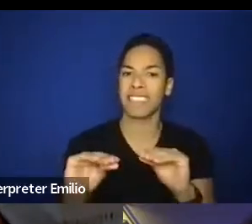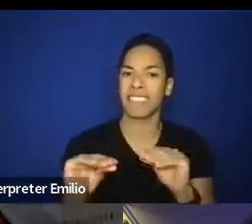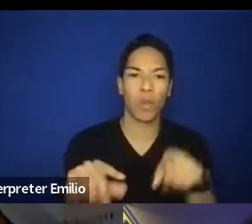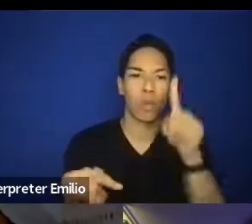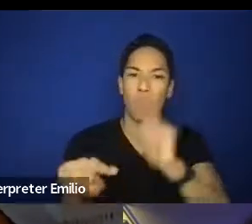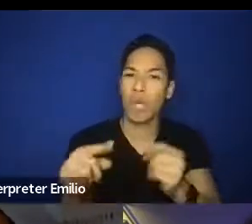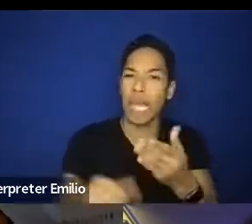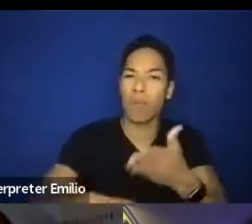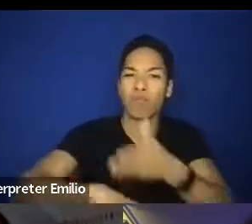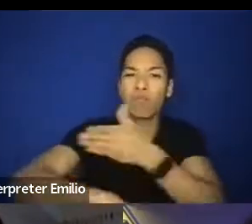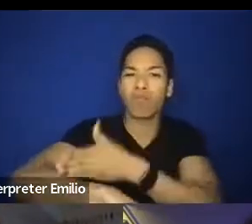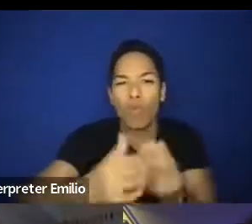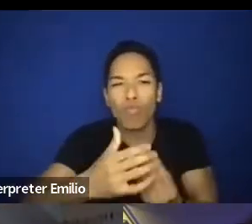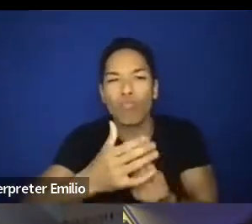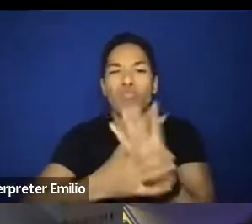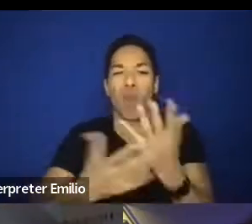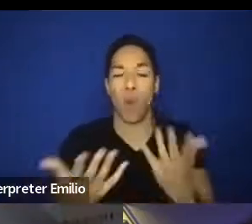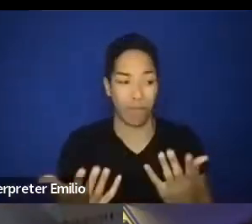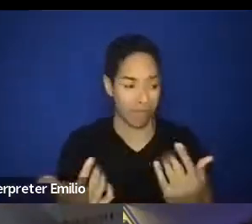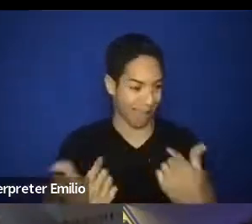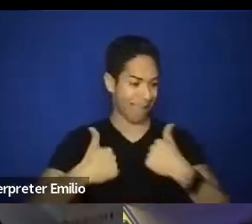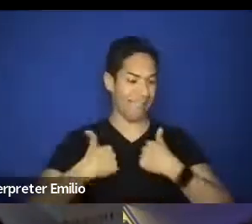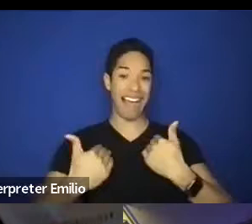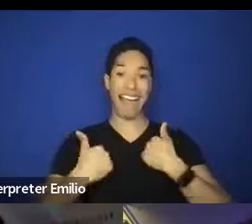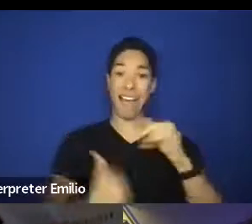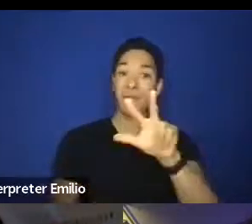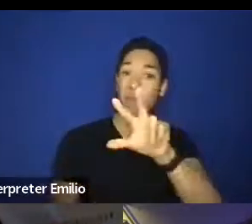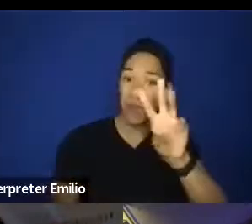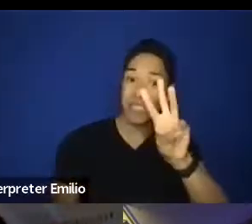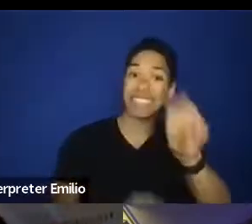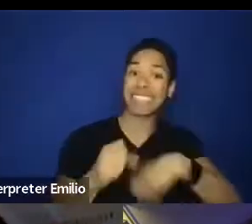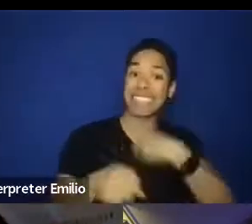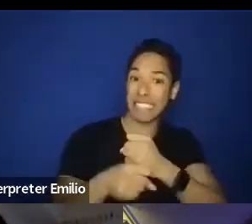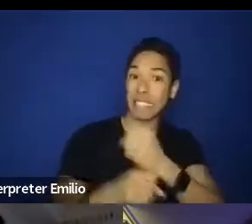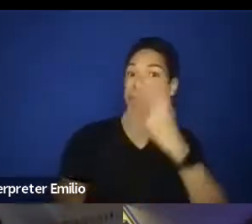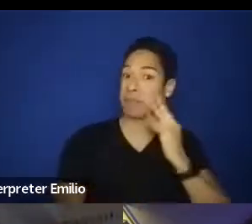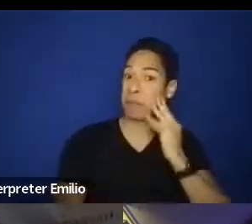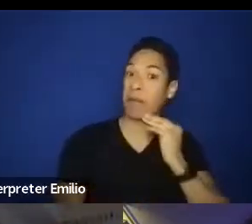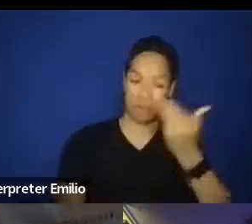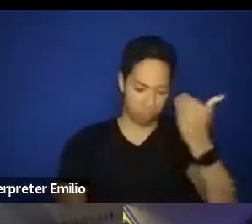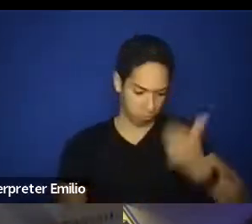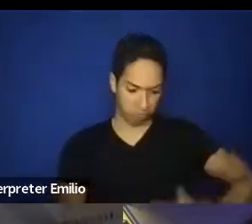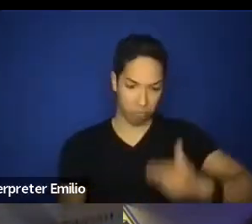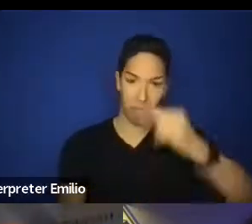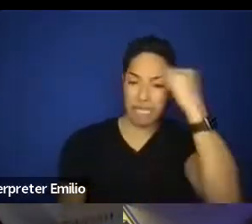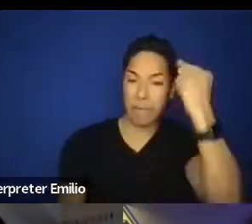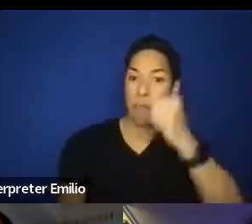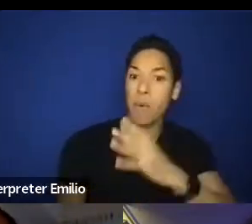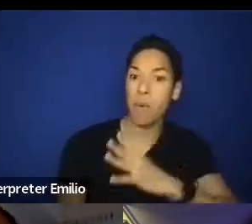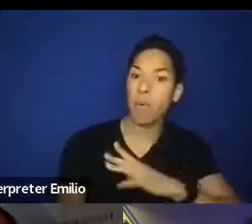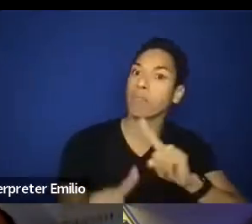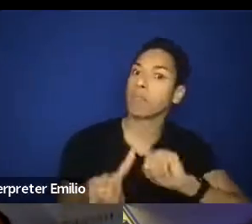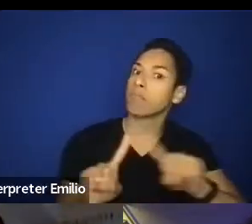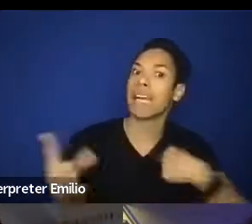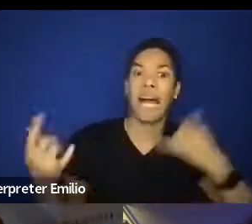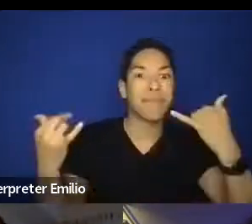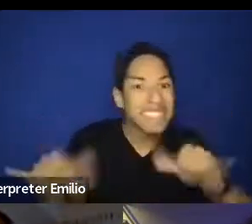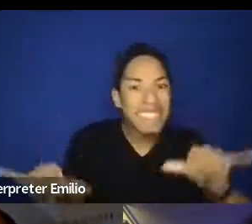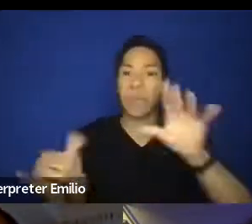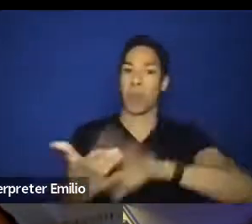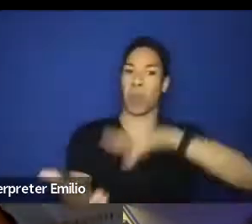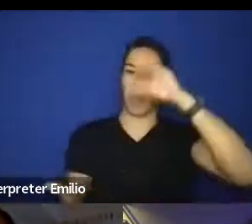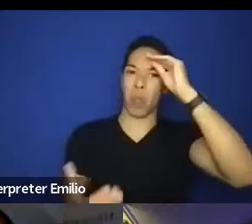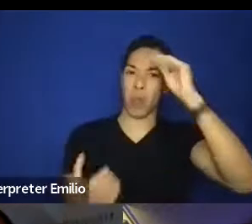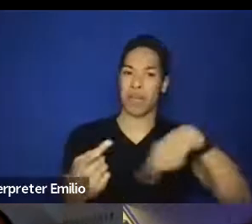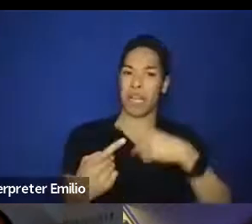36 years of experience as a Black woman, but I am very much still learning about sexual identity